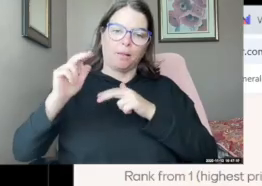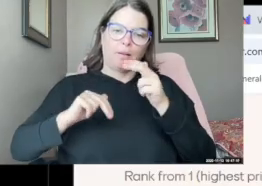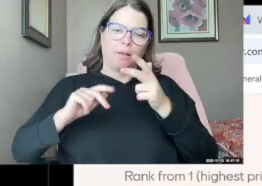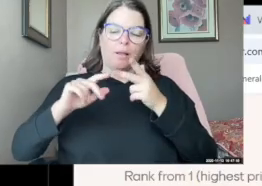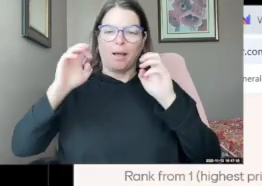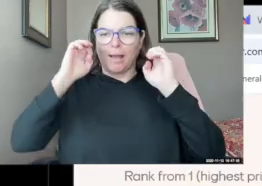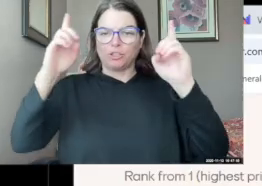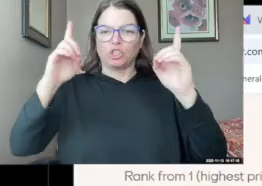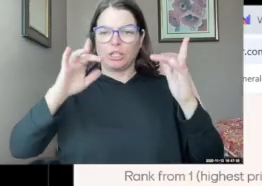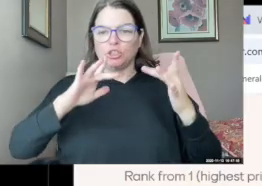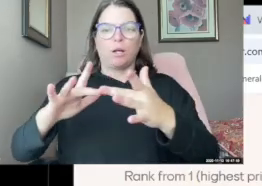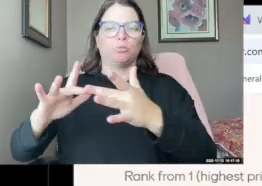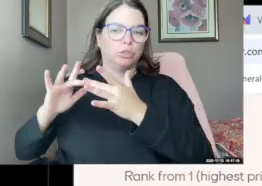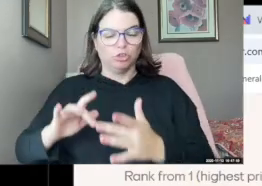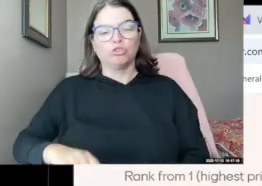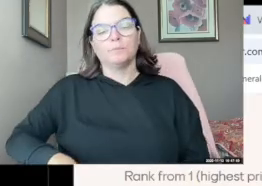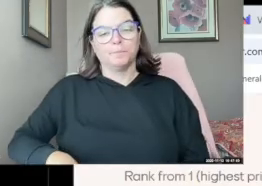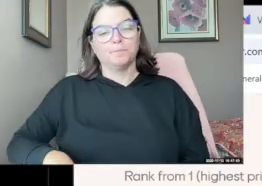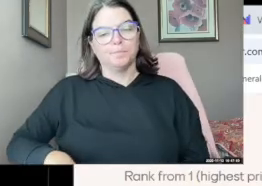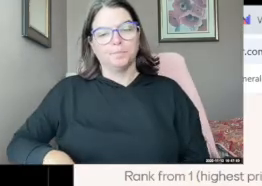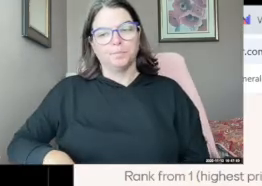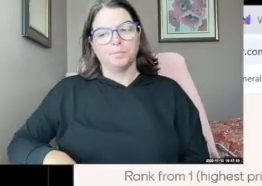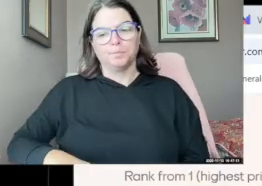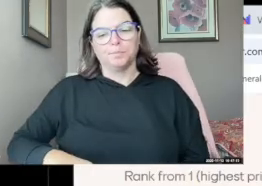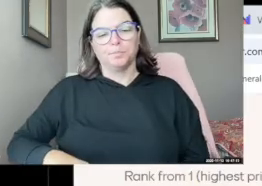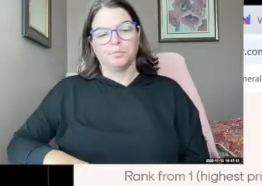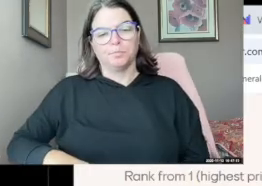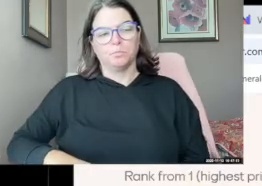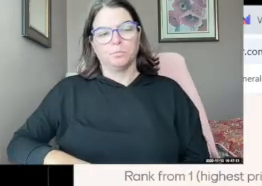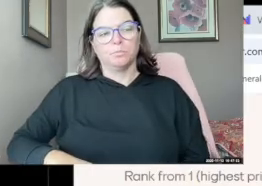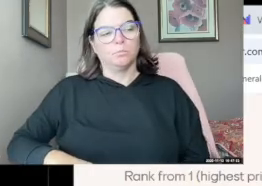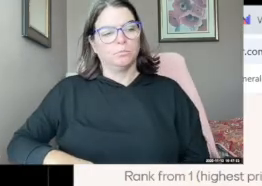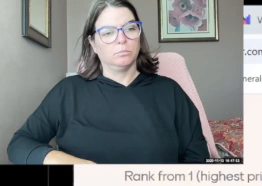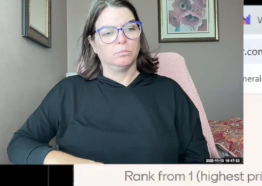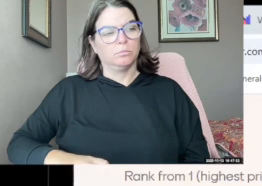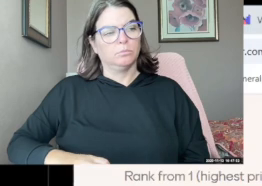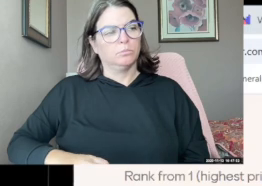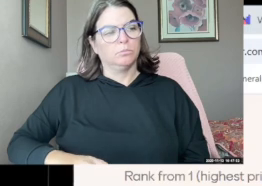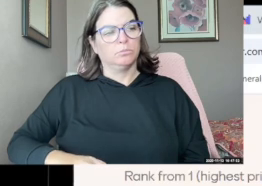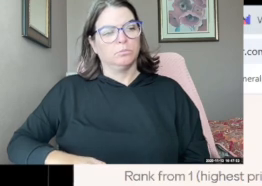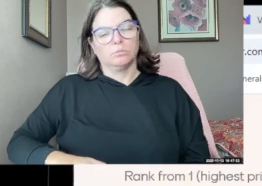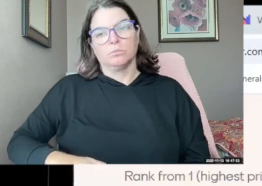Planning and capacity building, education, and outreach.